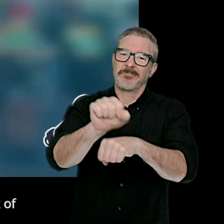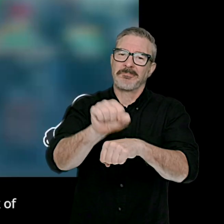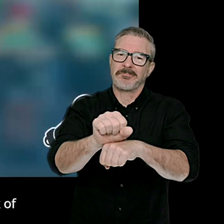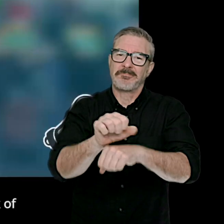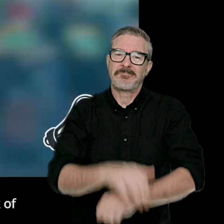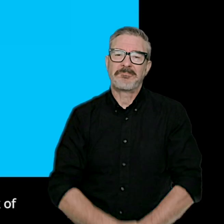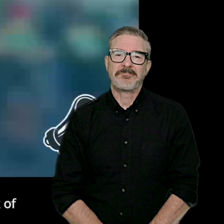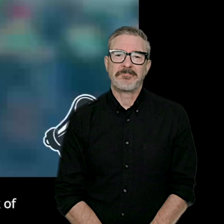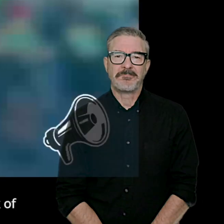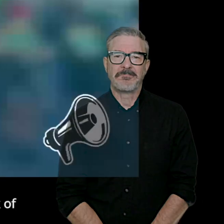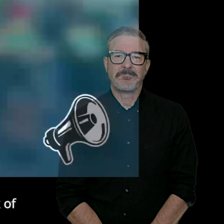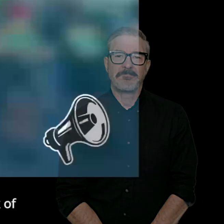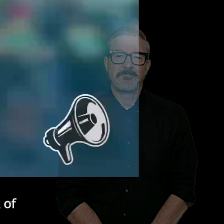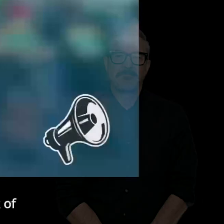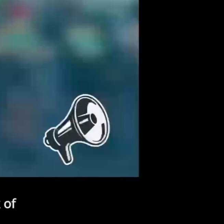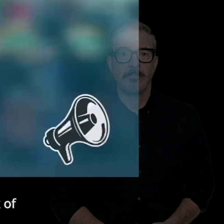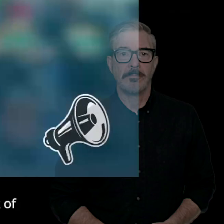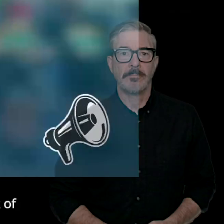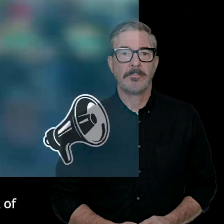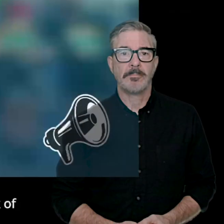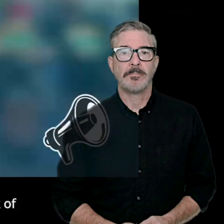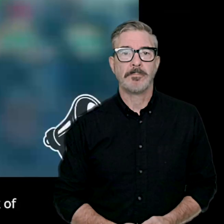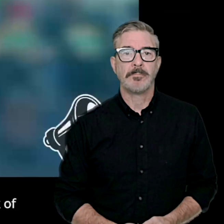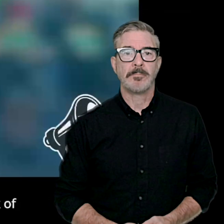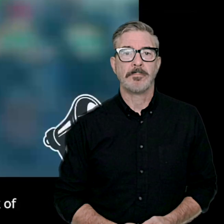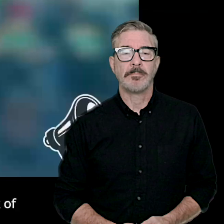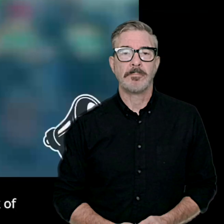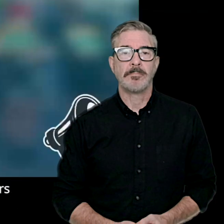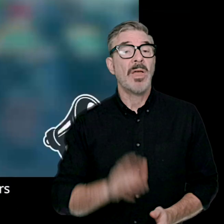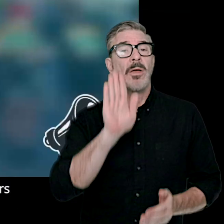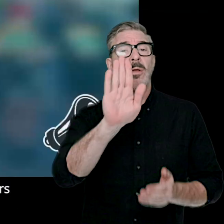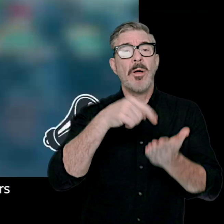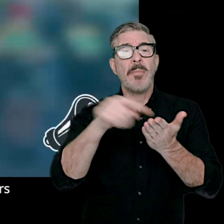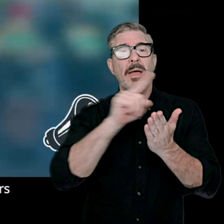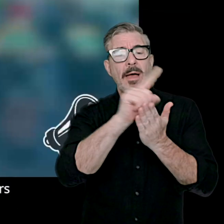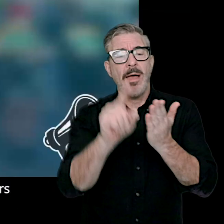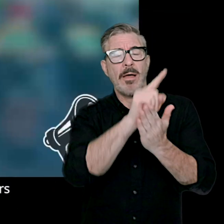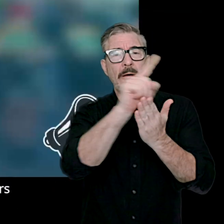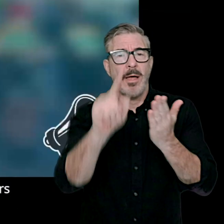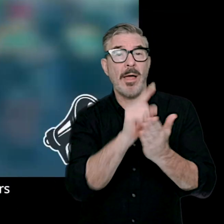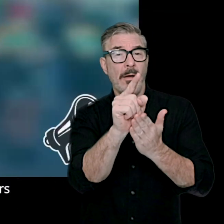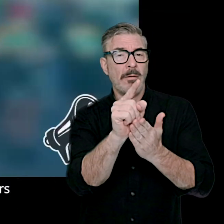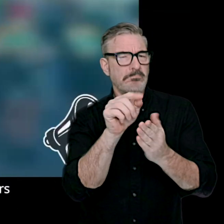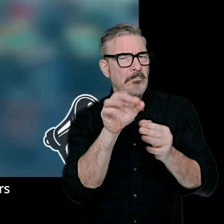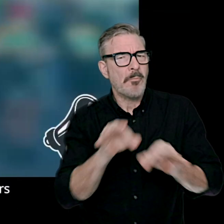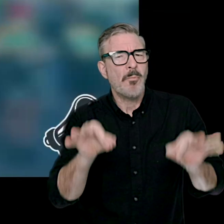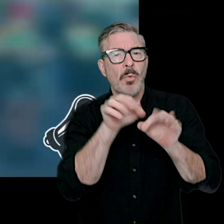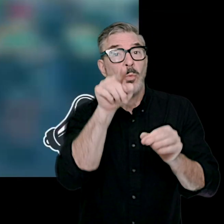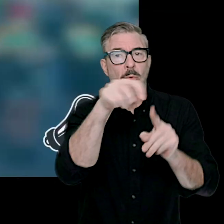Now, how to take note and keep track of if you're getting paid for all your hours